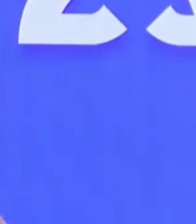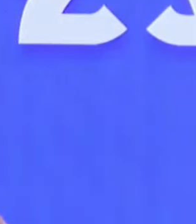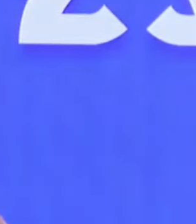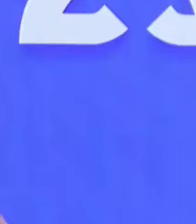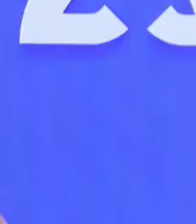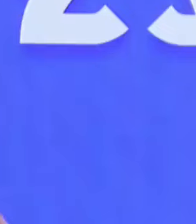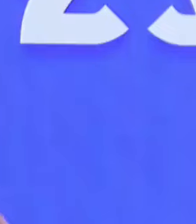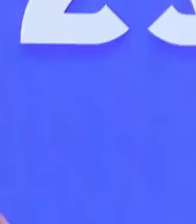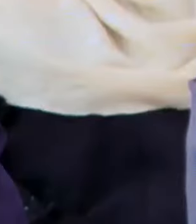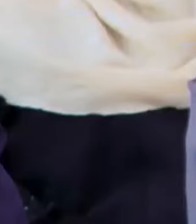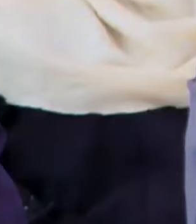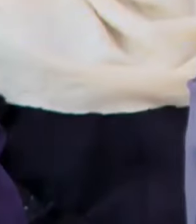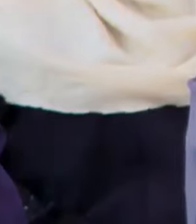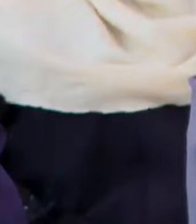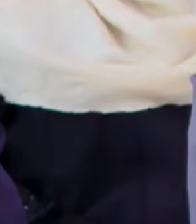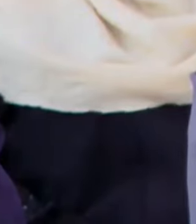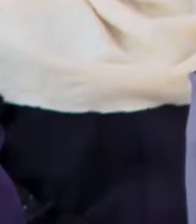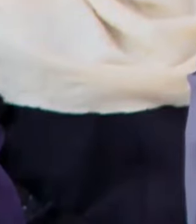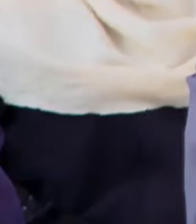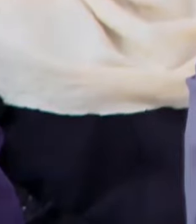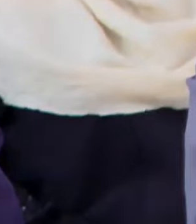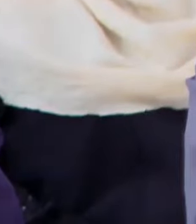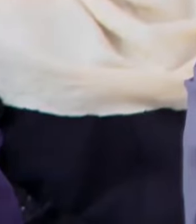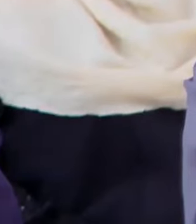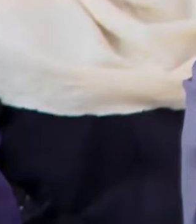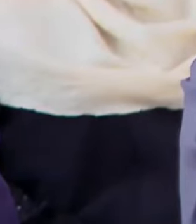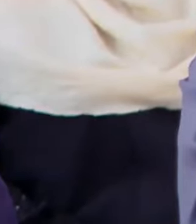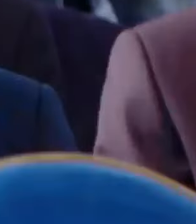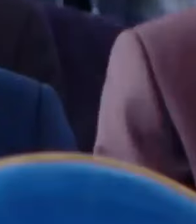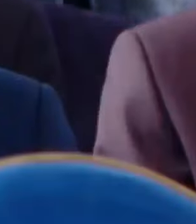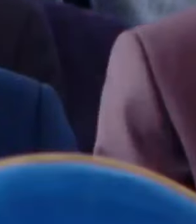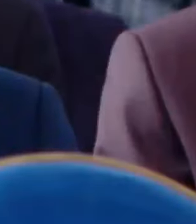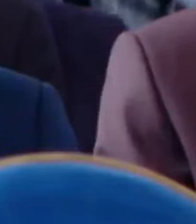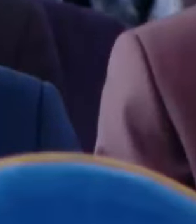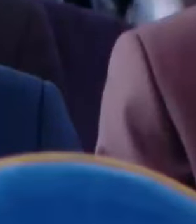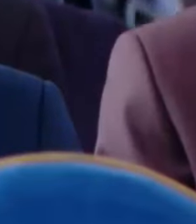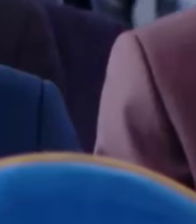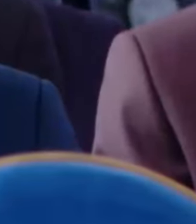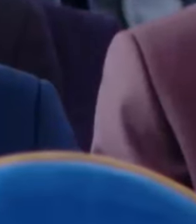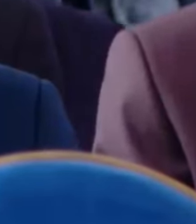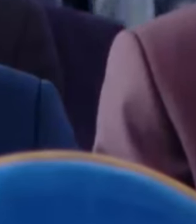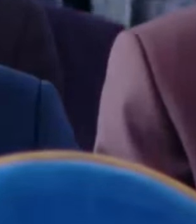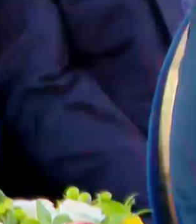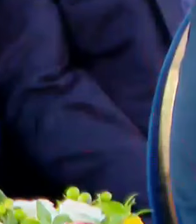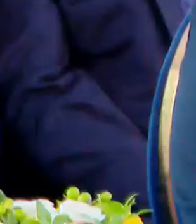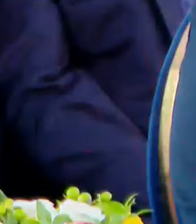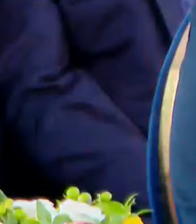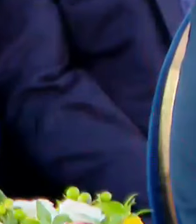konkolaataa kun yeroo tokkotti konkolaattota 1,000 keessummeessuu danda'a jedhameera.